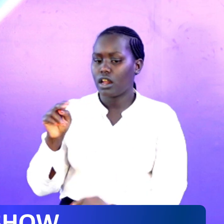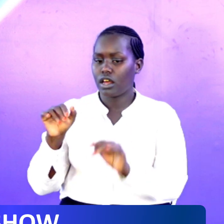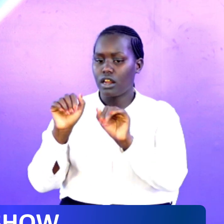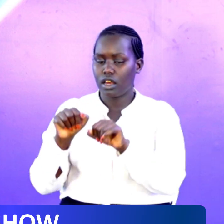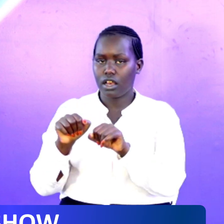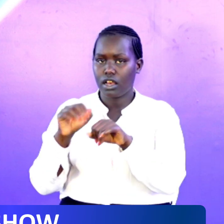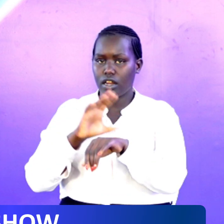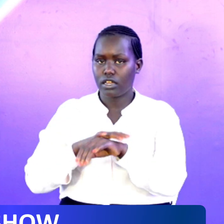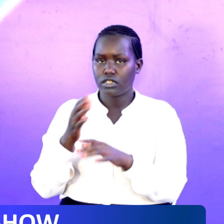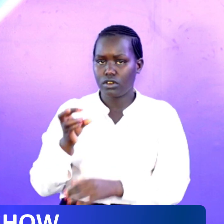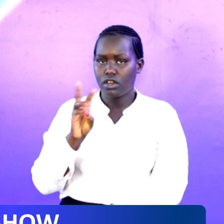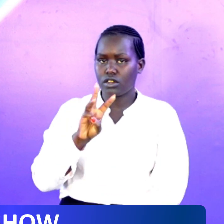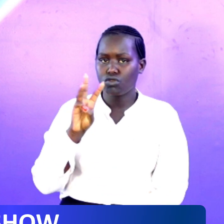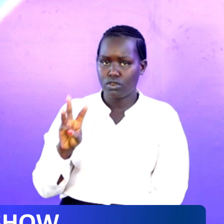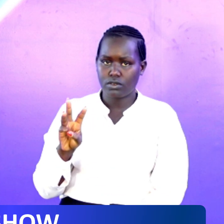at